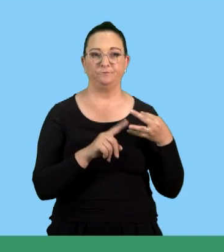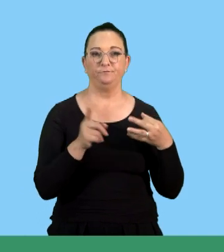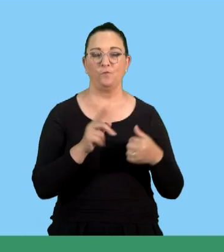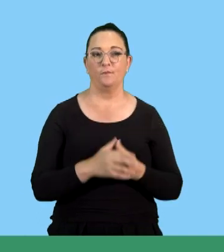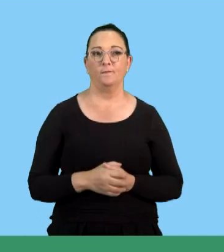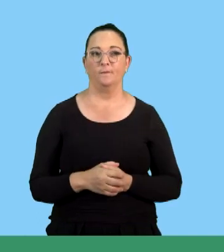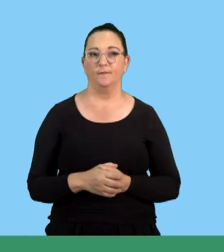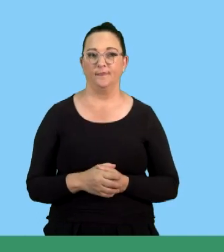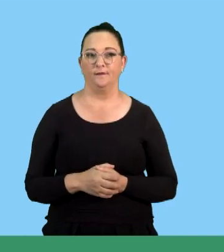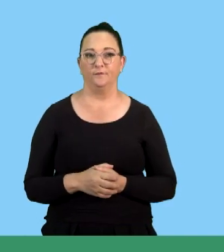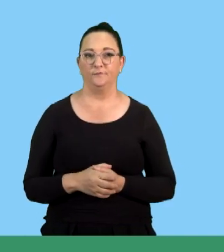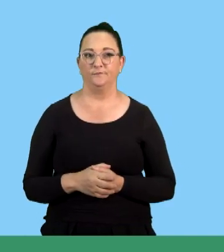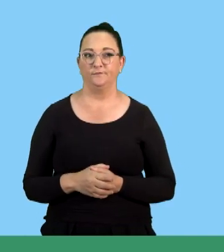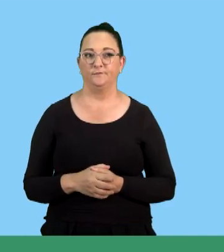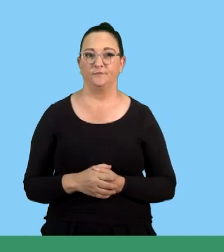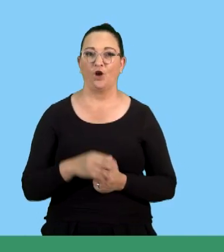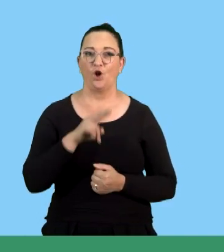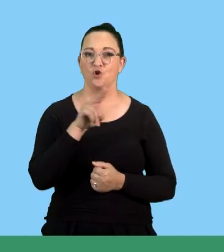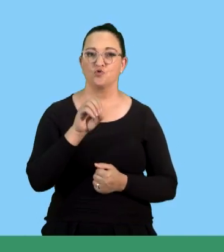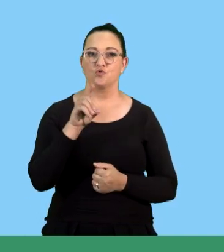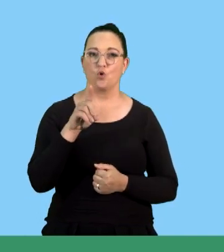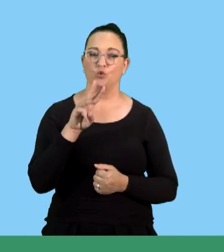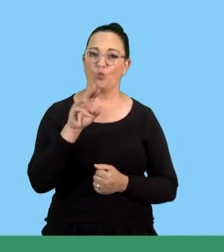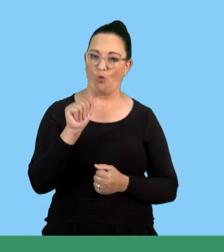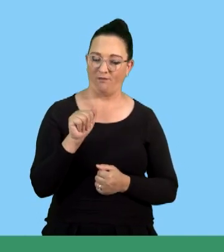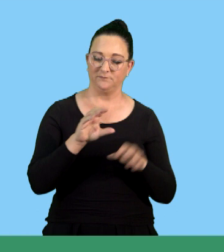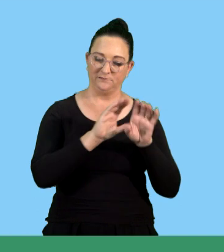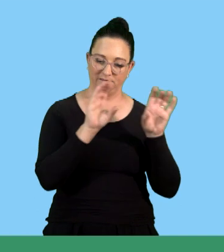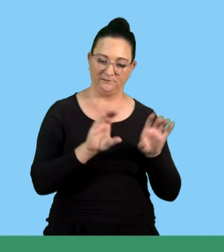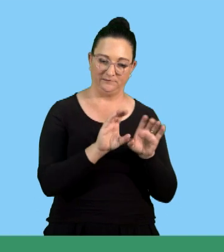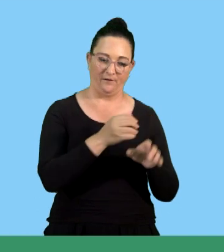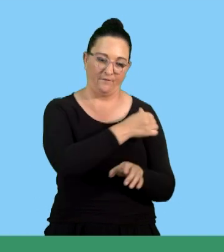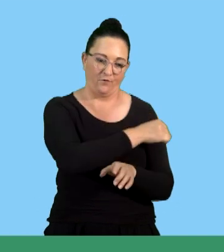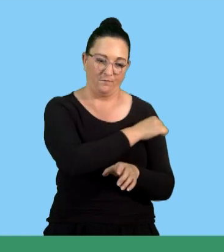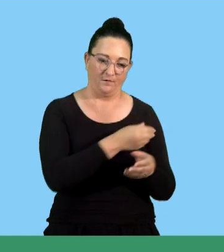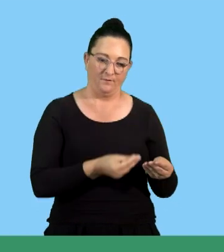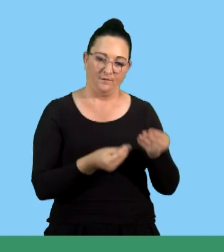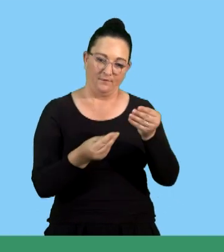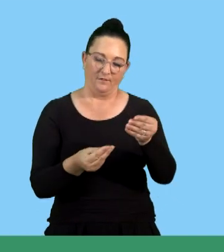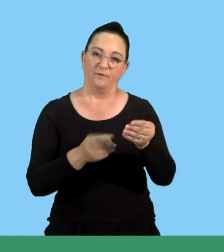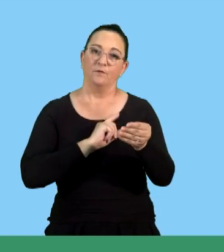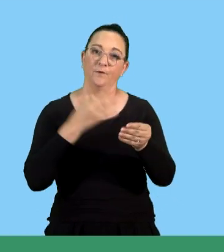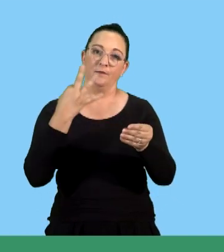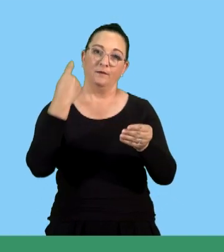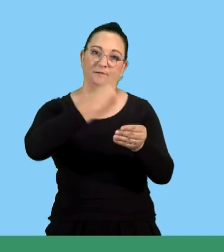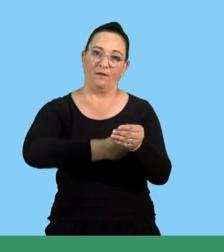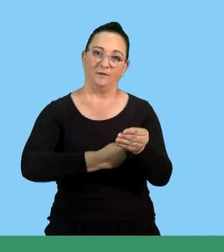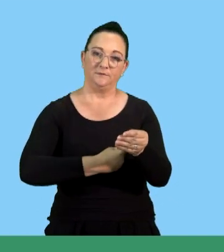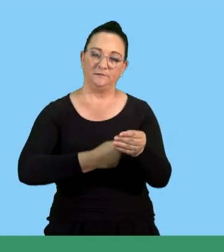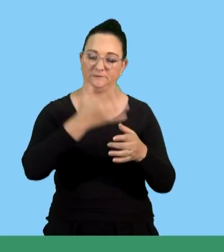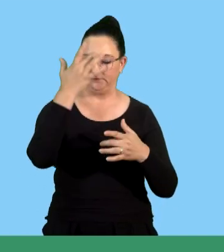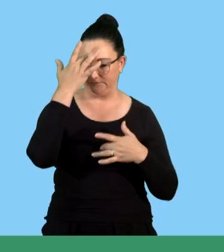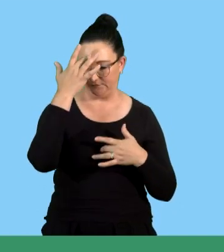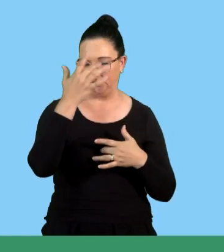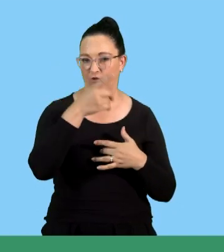the second one. It says Zodwa, the production manager, brought a medical certificate for taking 3 days off to recover from